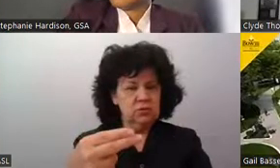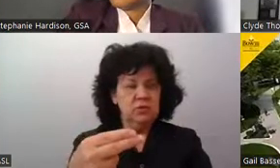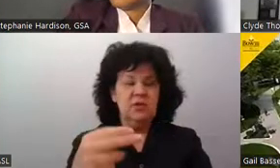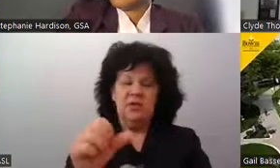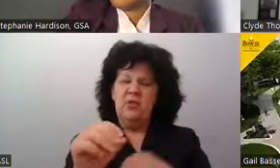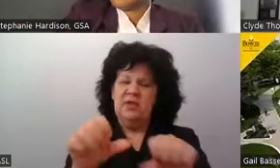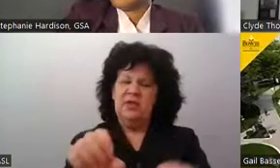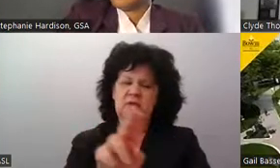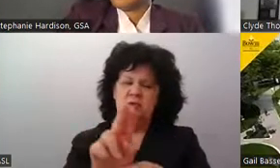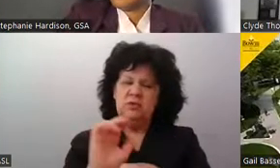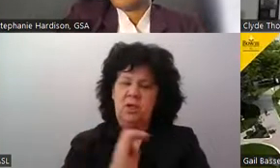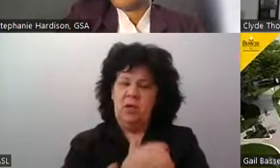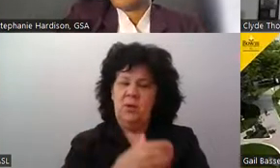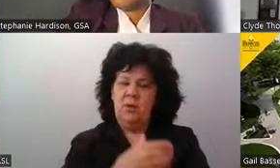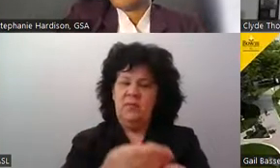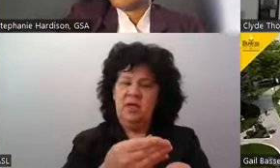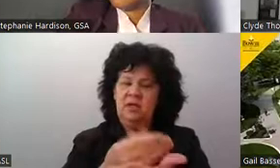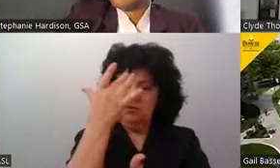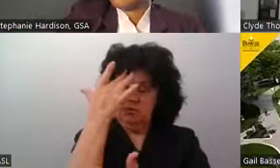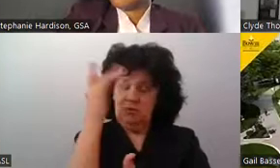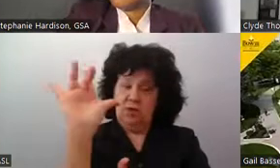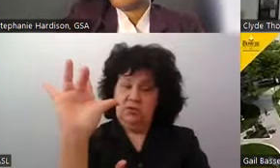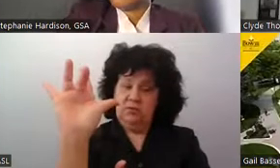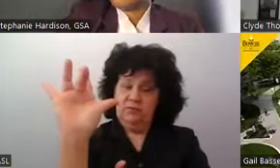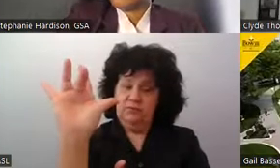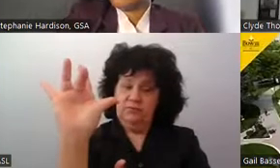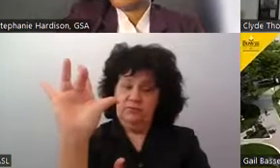budgets, FAI's budget, is nothing in comparison to